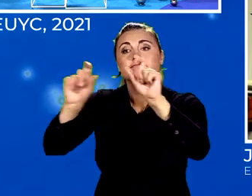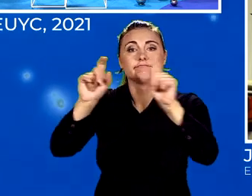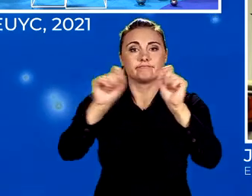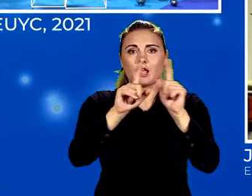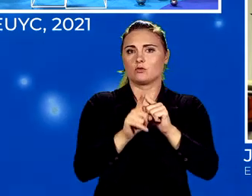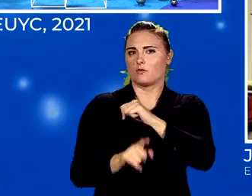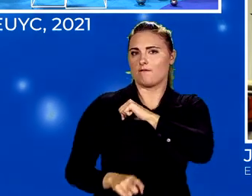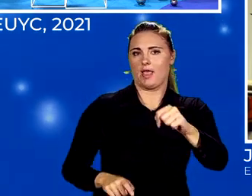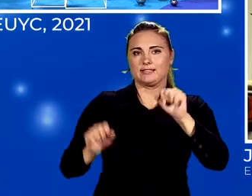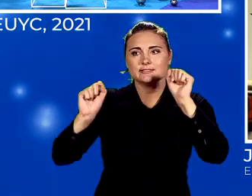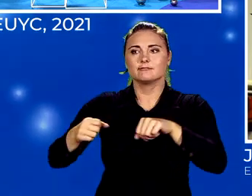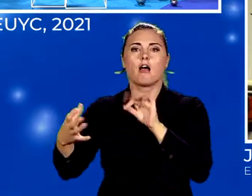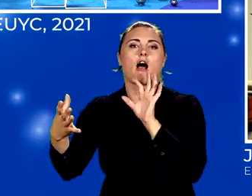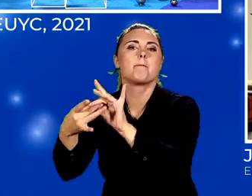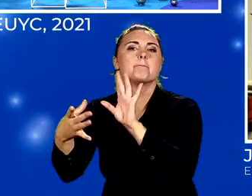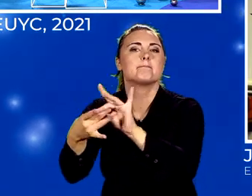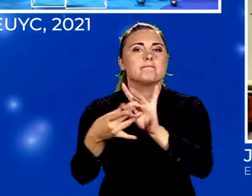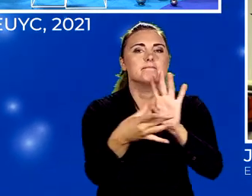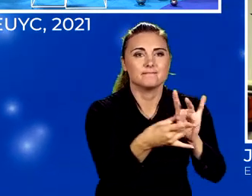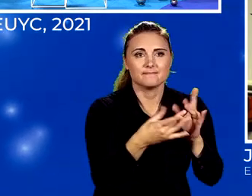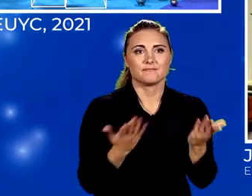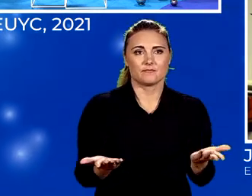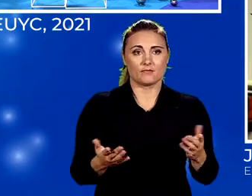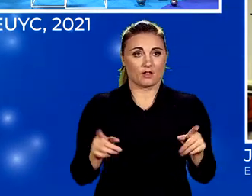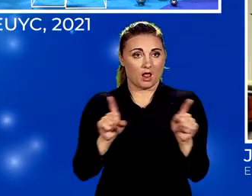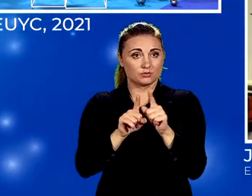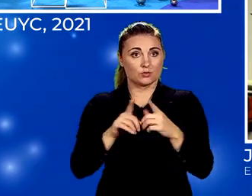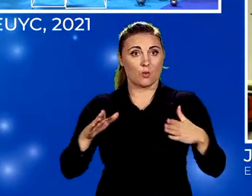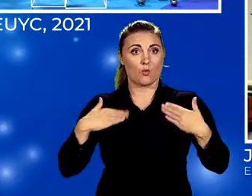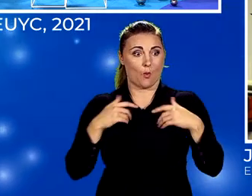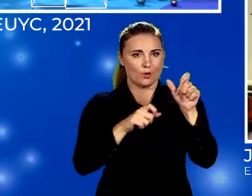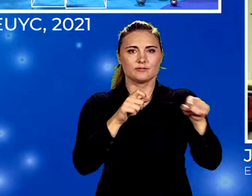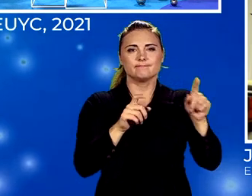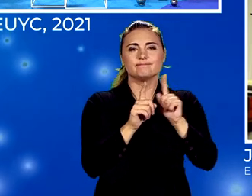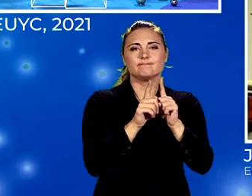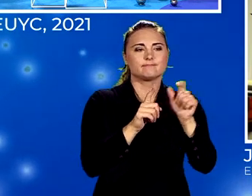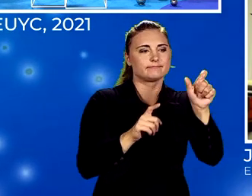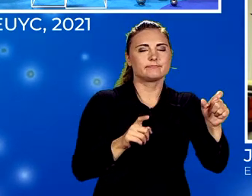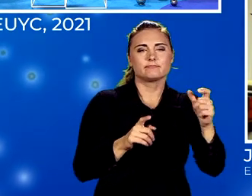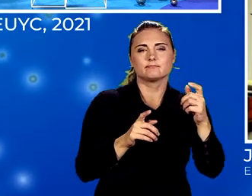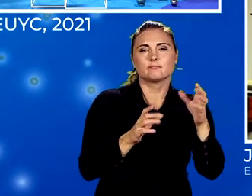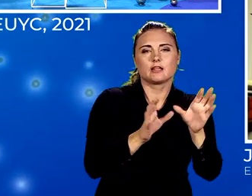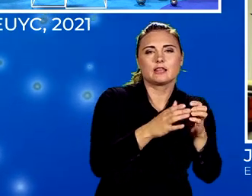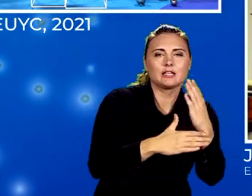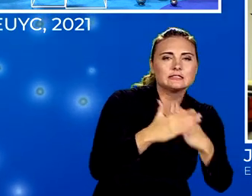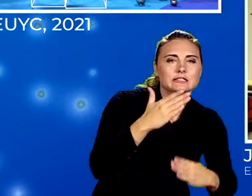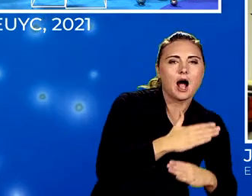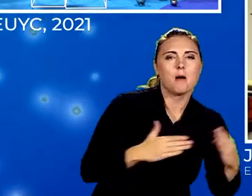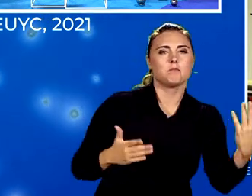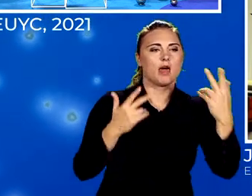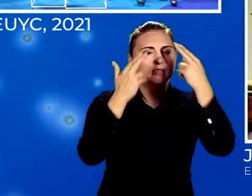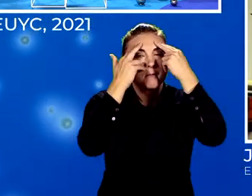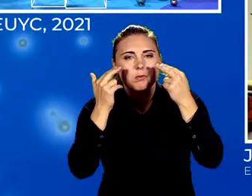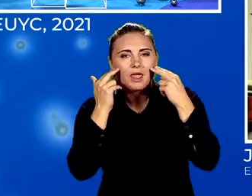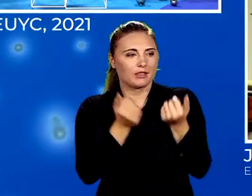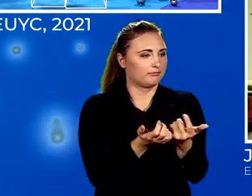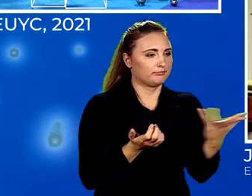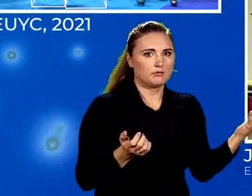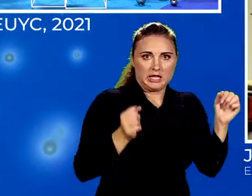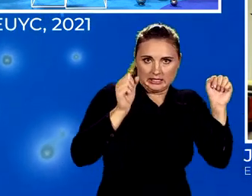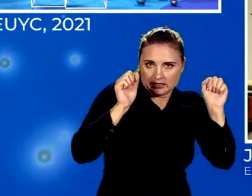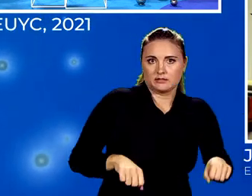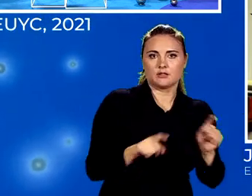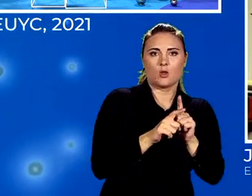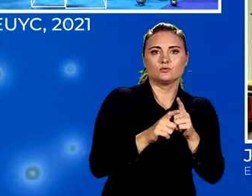you look at youth with disabilities, in a whole nother way than before, youth with disabilities have been able to participate. It's